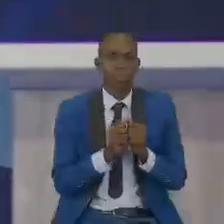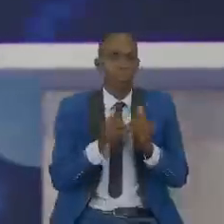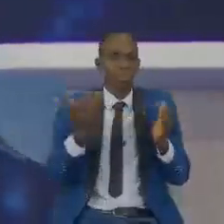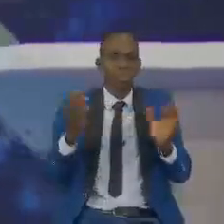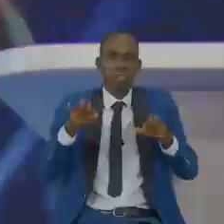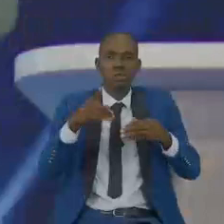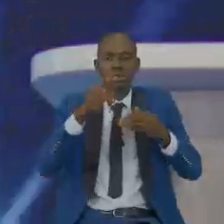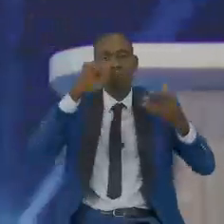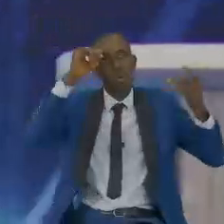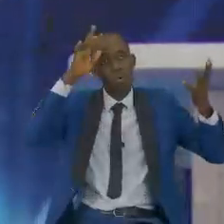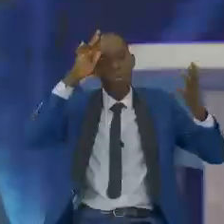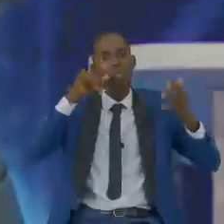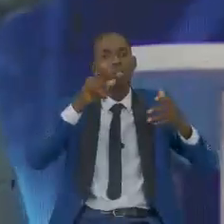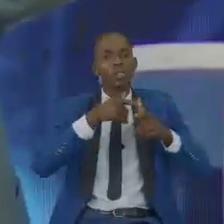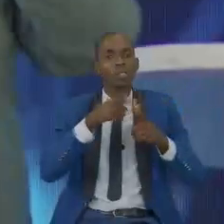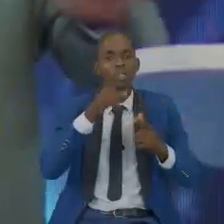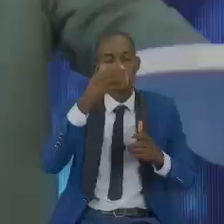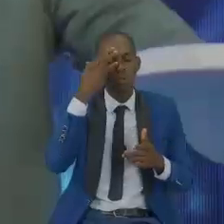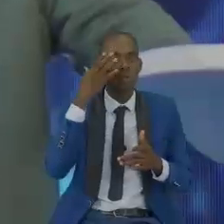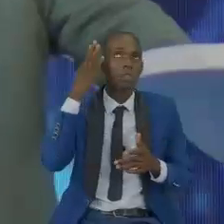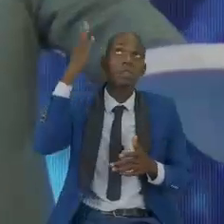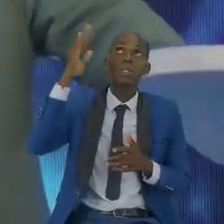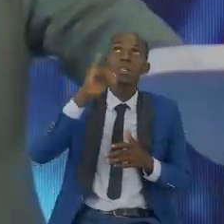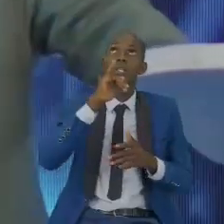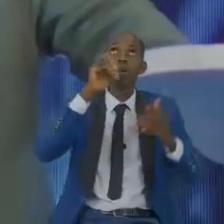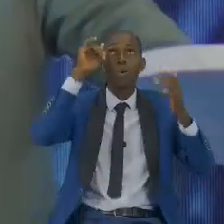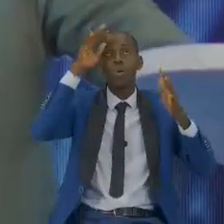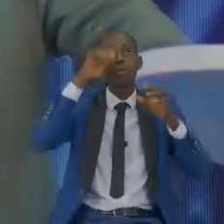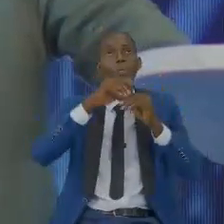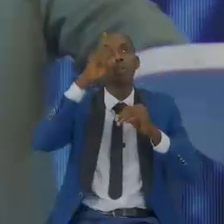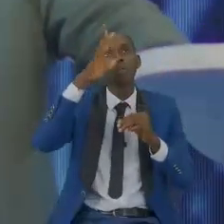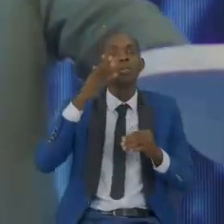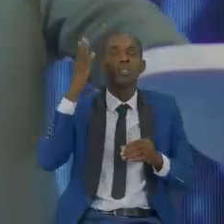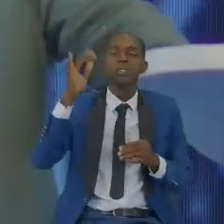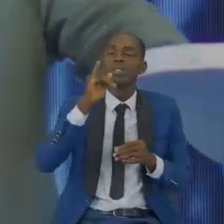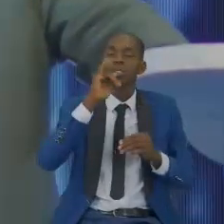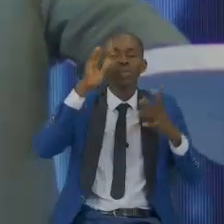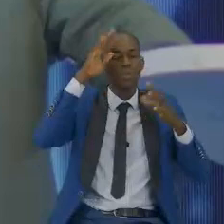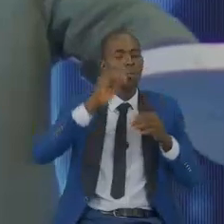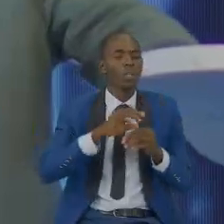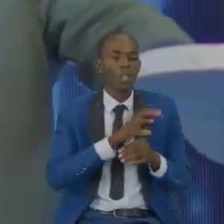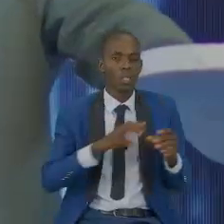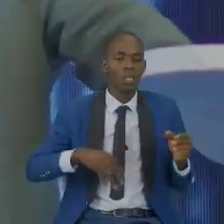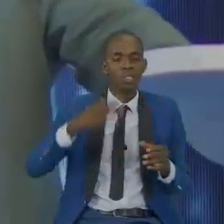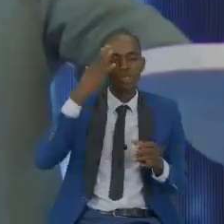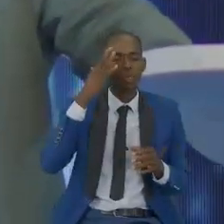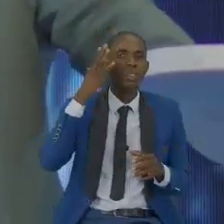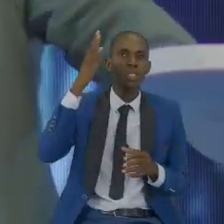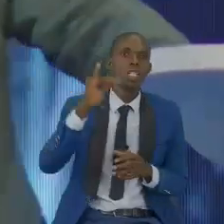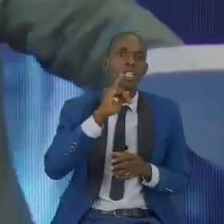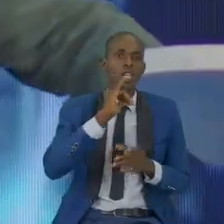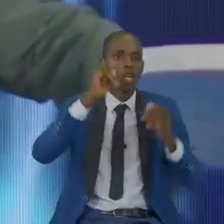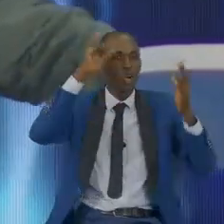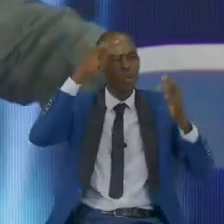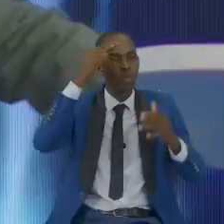knows there is hope in God. He knows there is hope in Christ. He knows there is hope because of